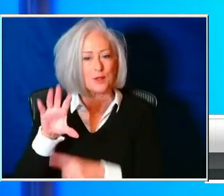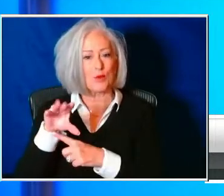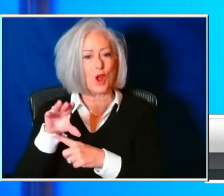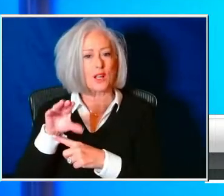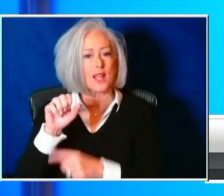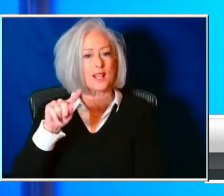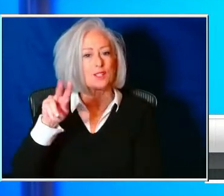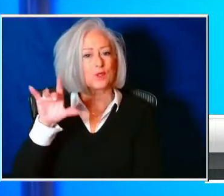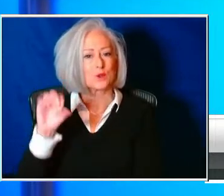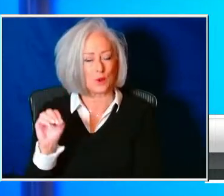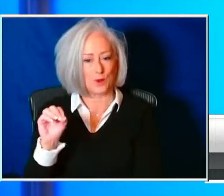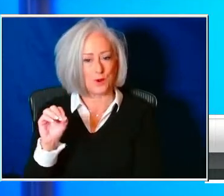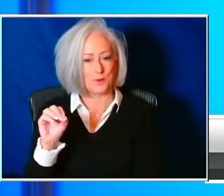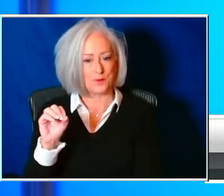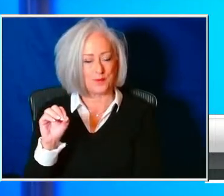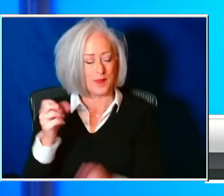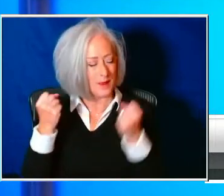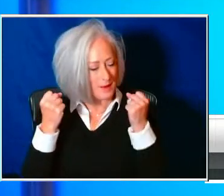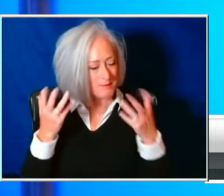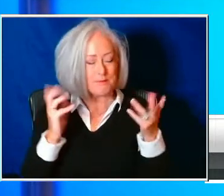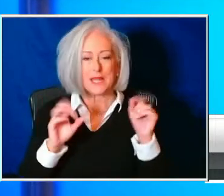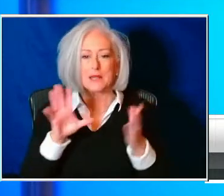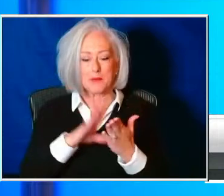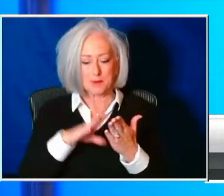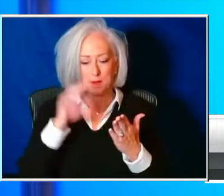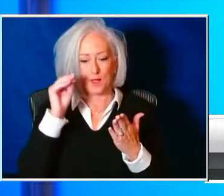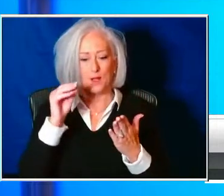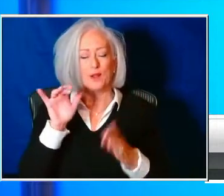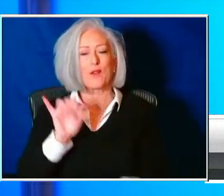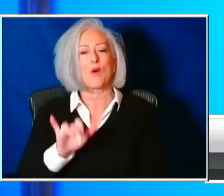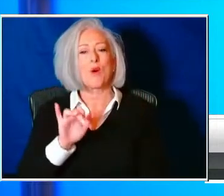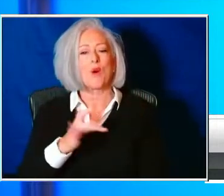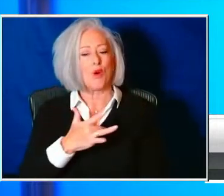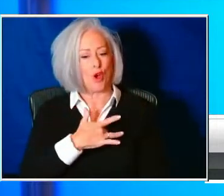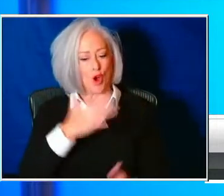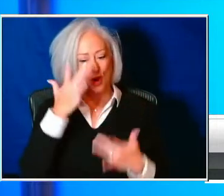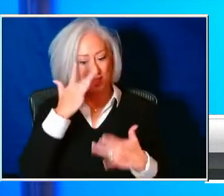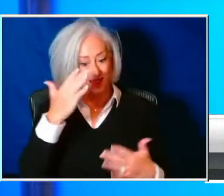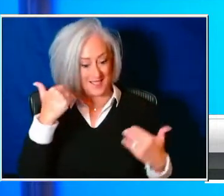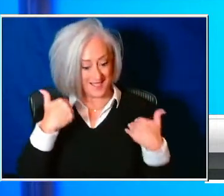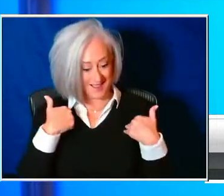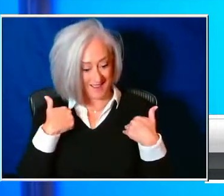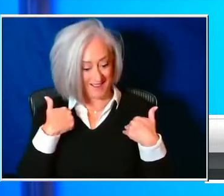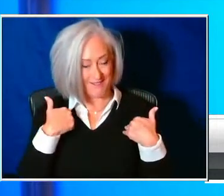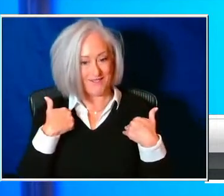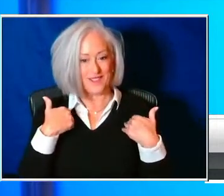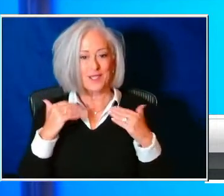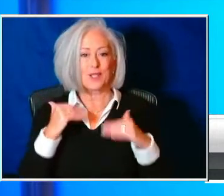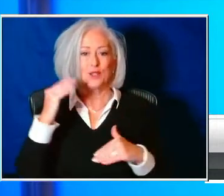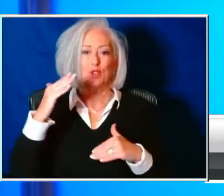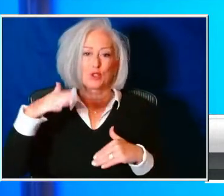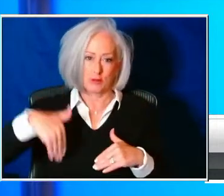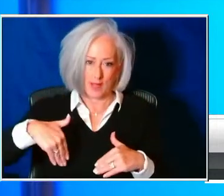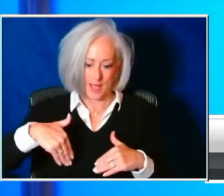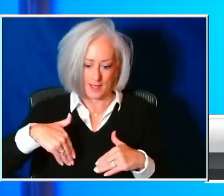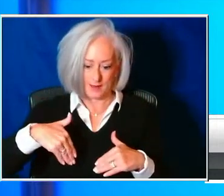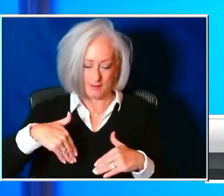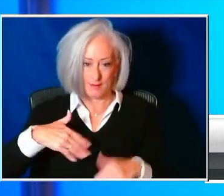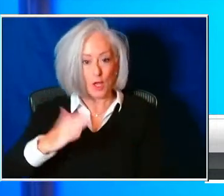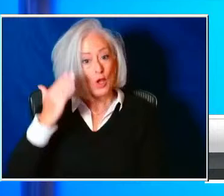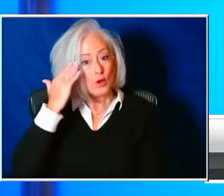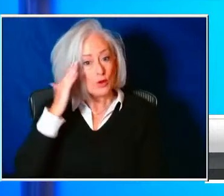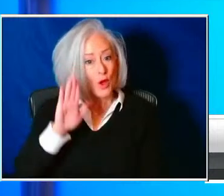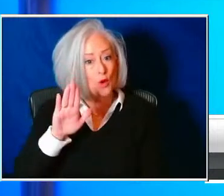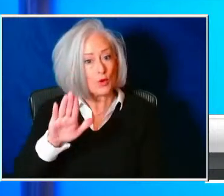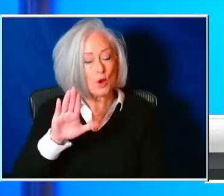people learn they have heart disease after it's too late. How knowing your cardio calcium score can help you get a